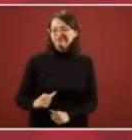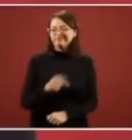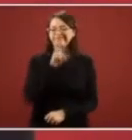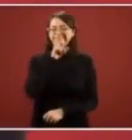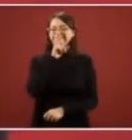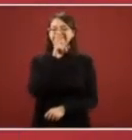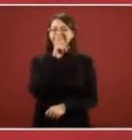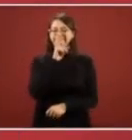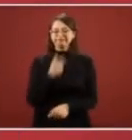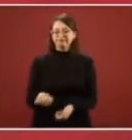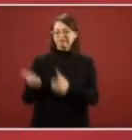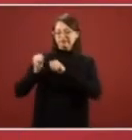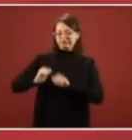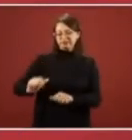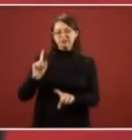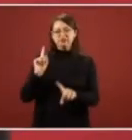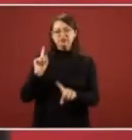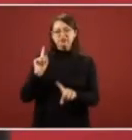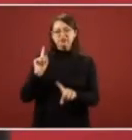El poder está.